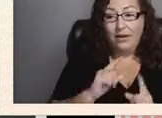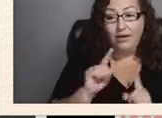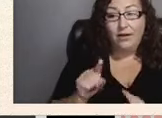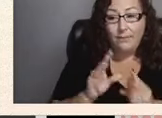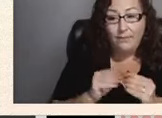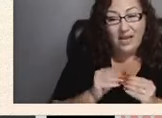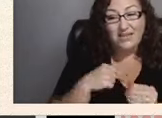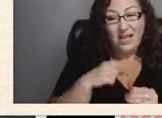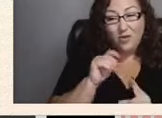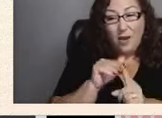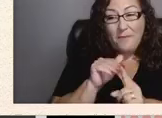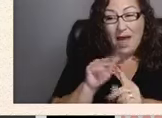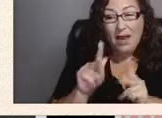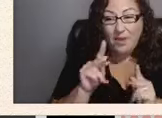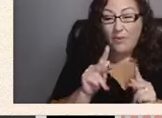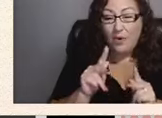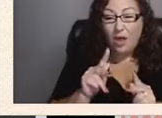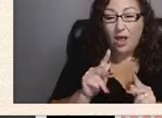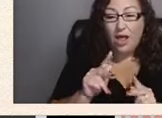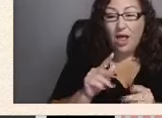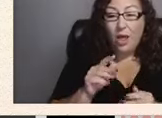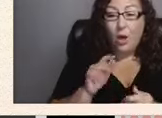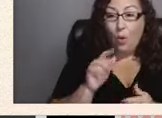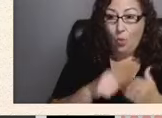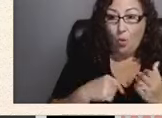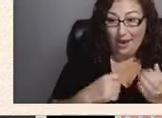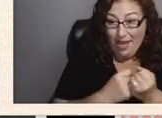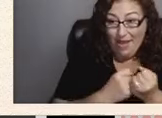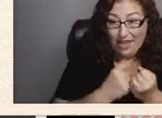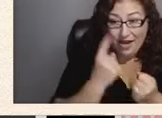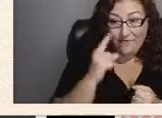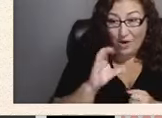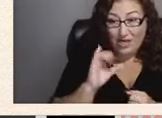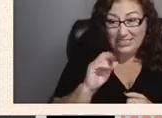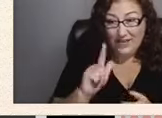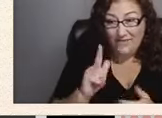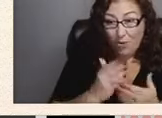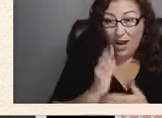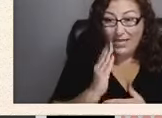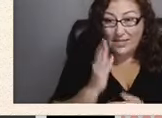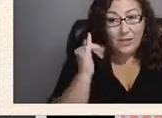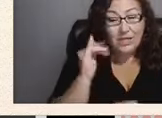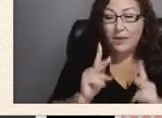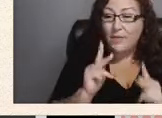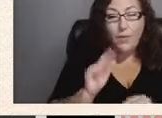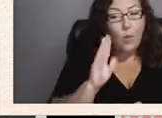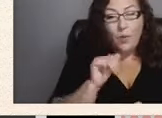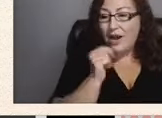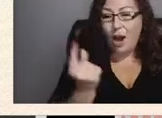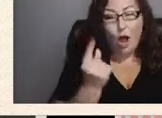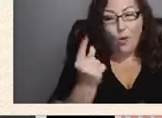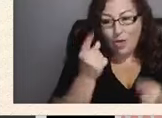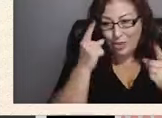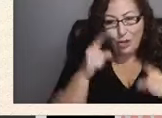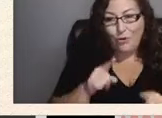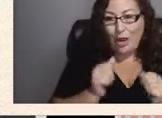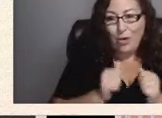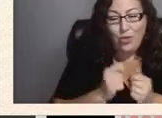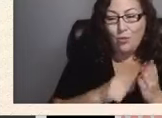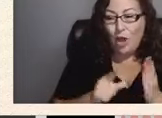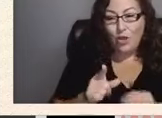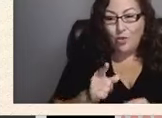people that what I'm advocating for is a civil right. Because people are not going to always agree with what you have to say.